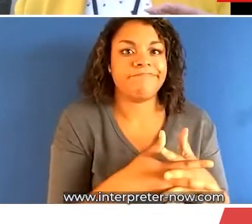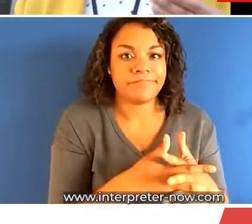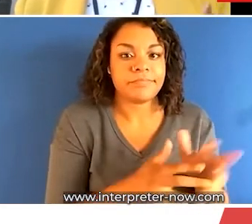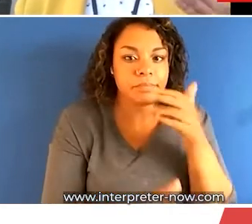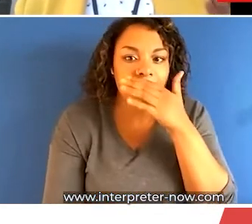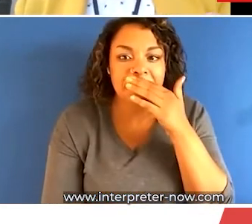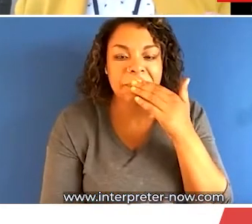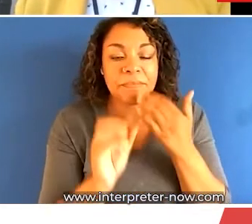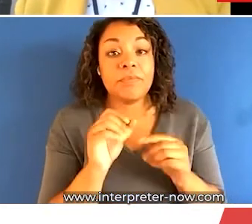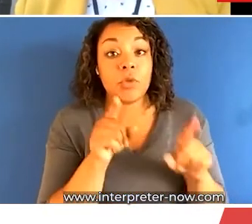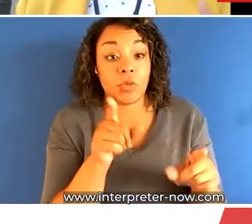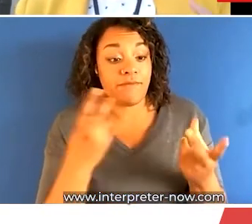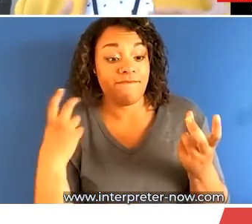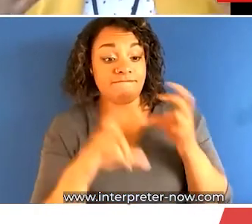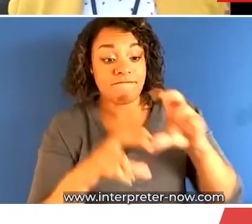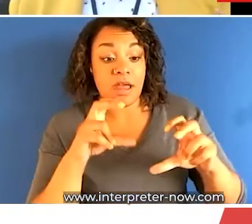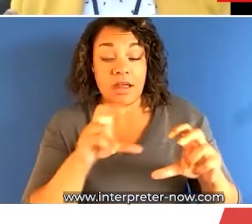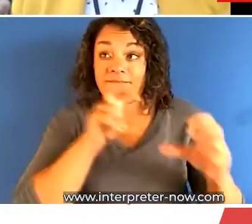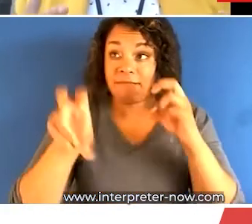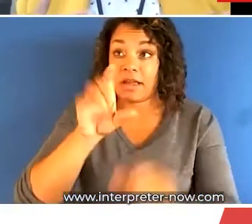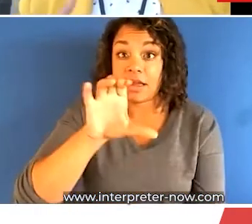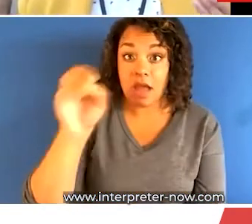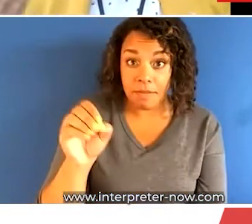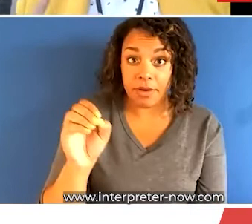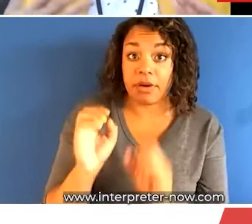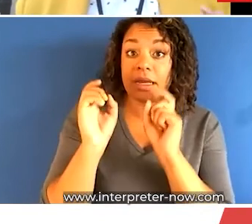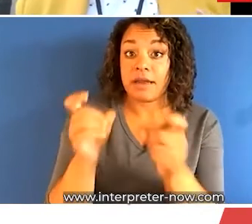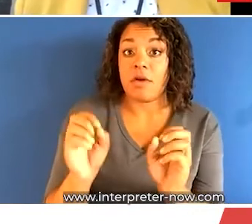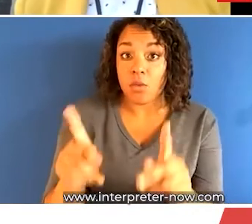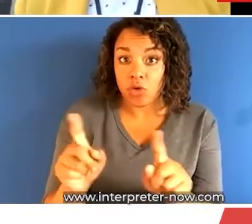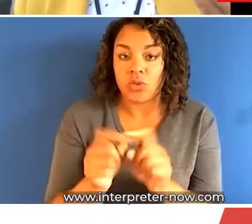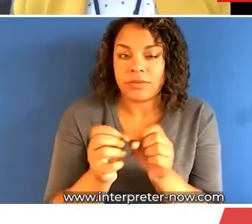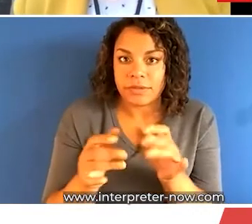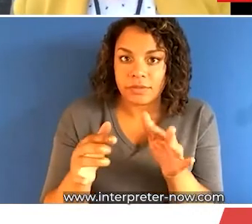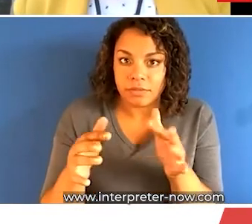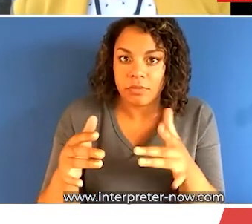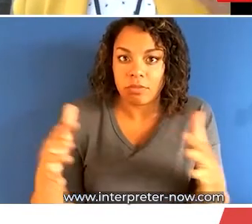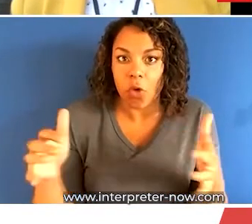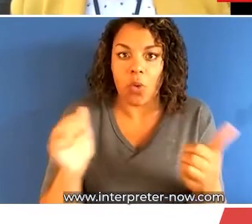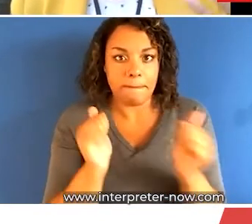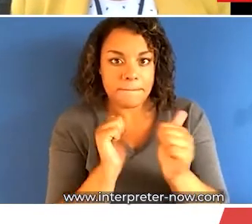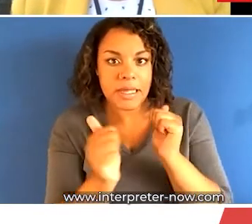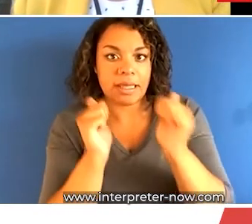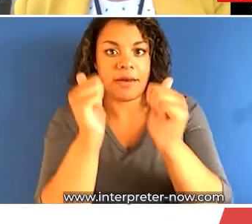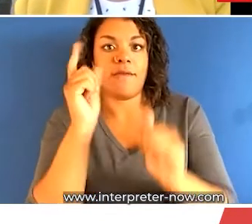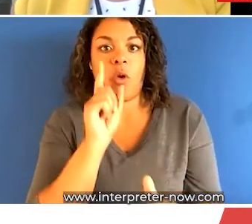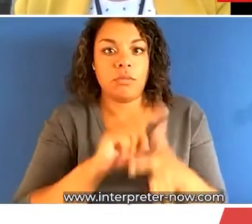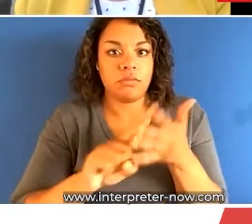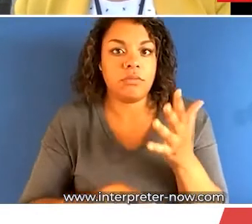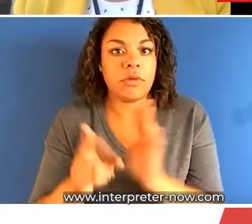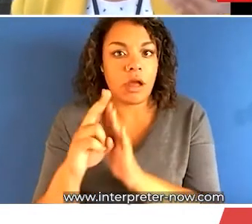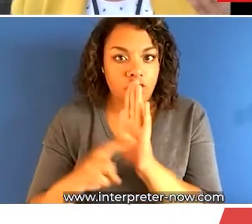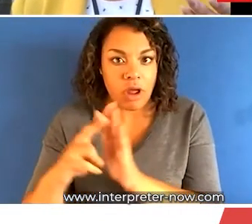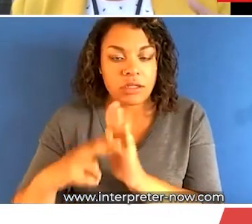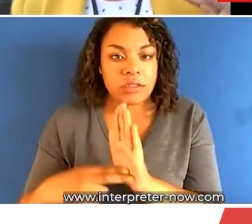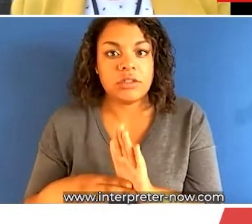So as you're investing in these companies and giving them these opportunities to scale and grow and compete for these contracts,